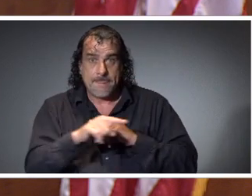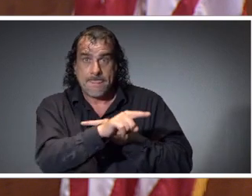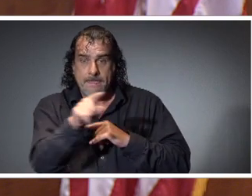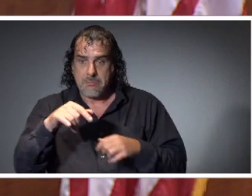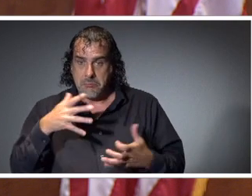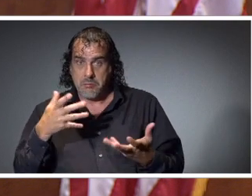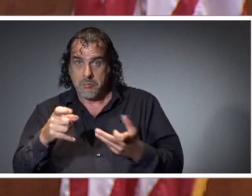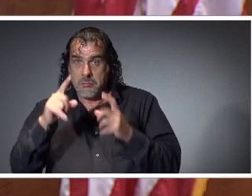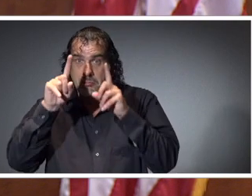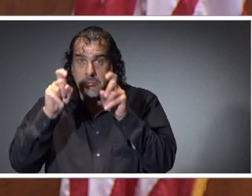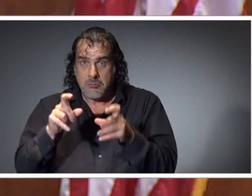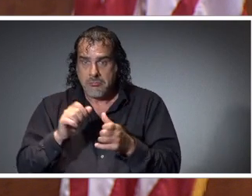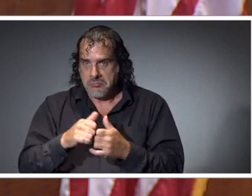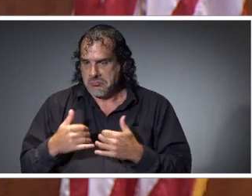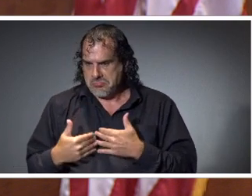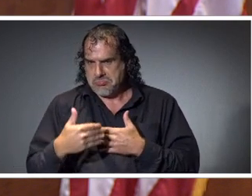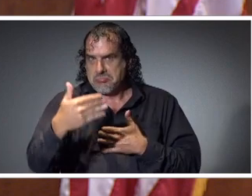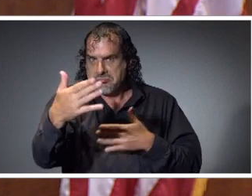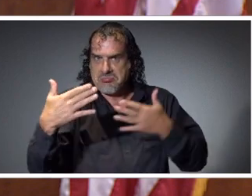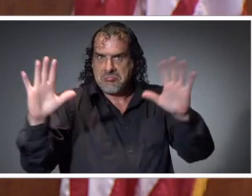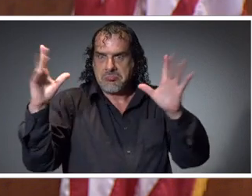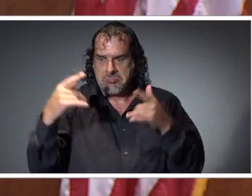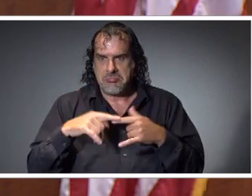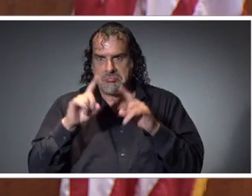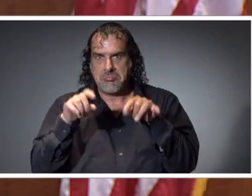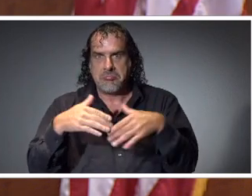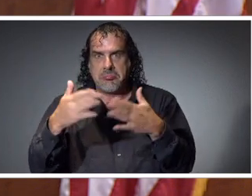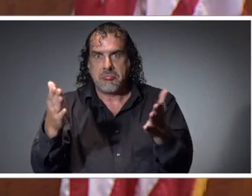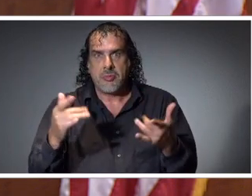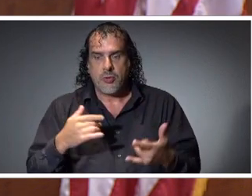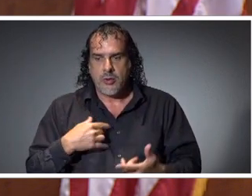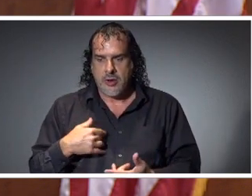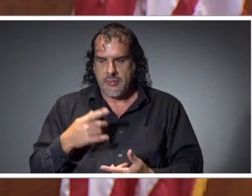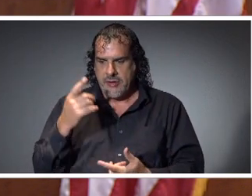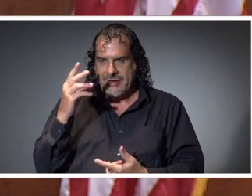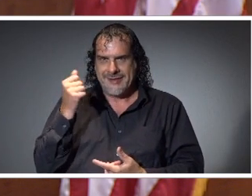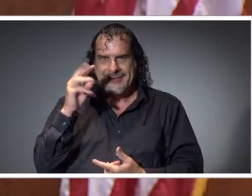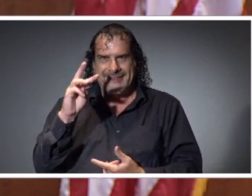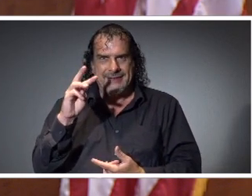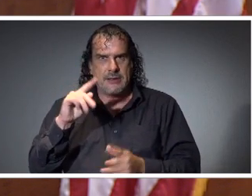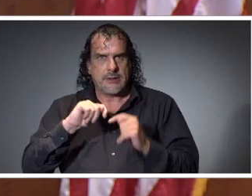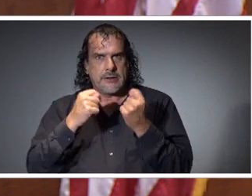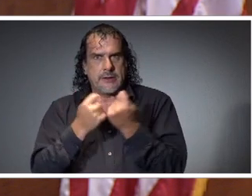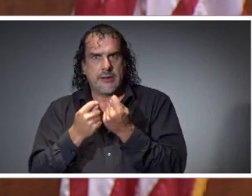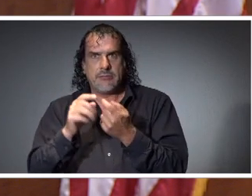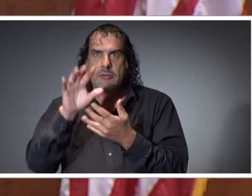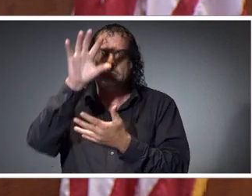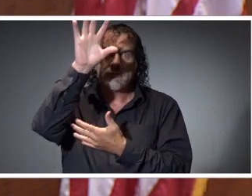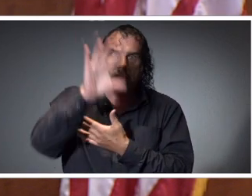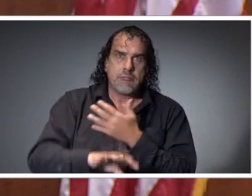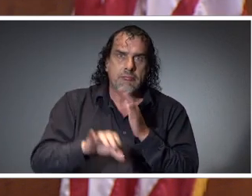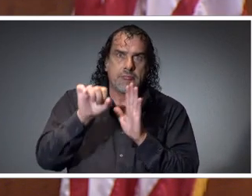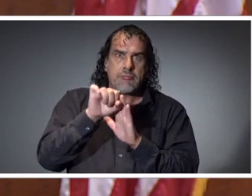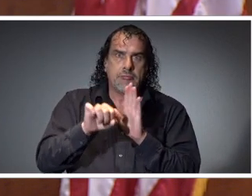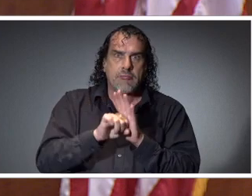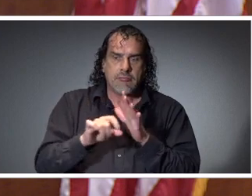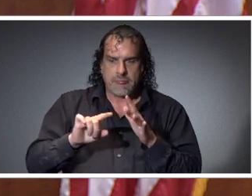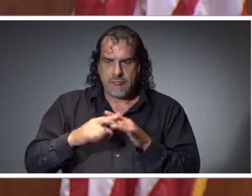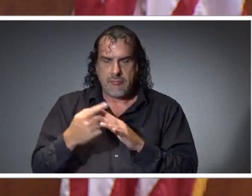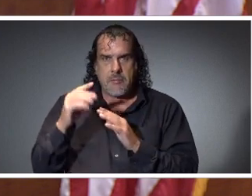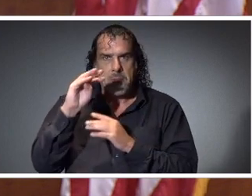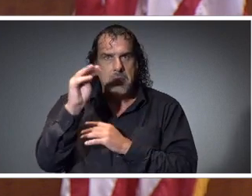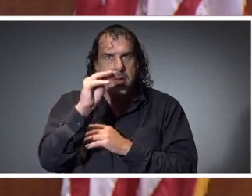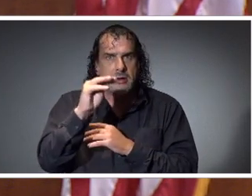get tested to be able to get tested. And so we have created 16 teams, as Dr. Dobbs has said, starting on Monday, that